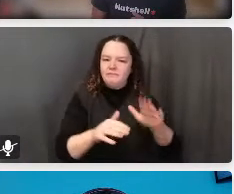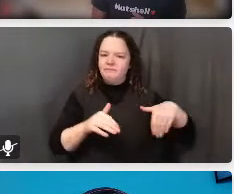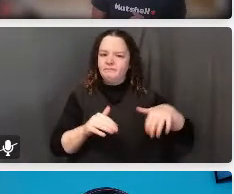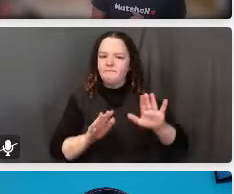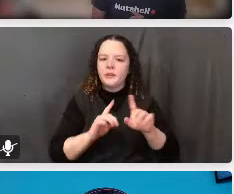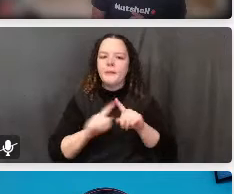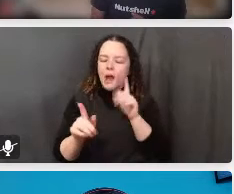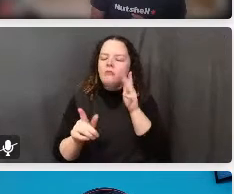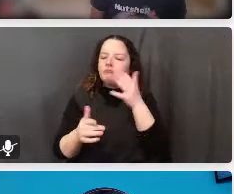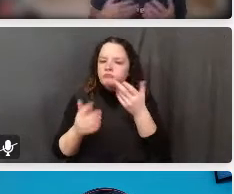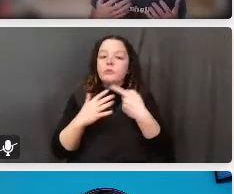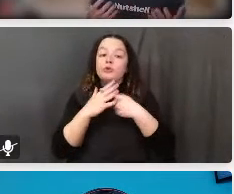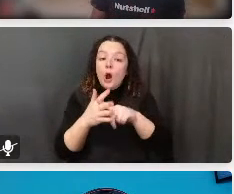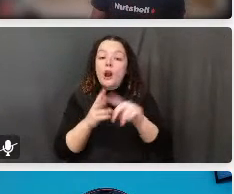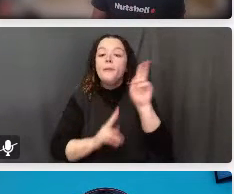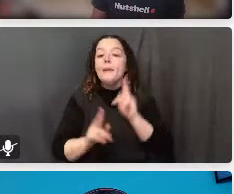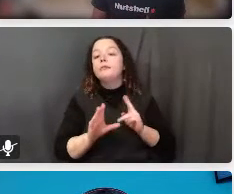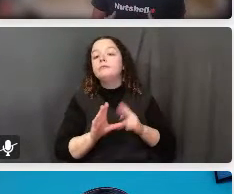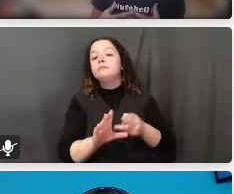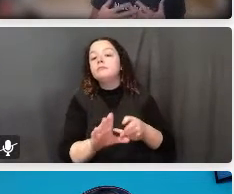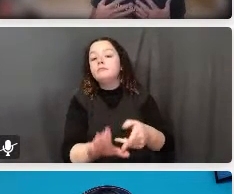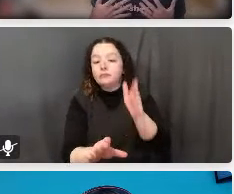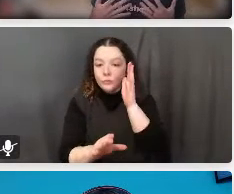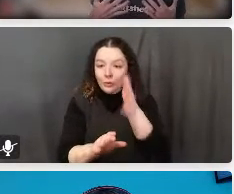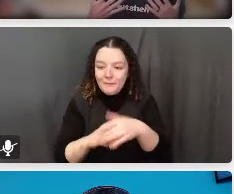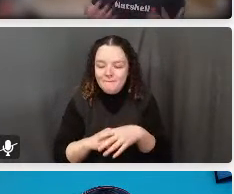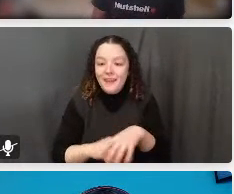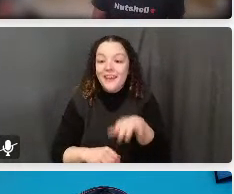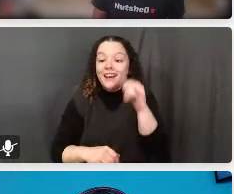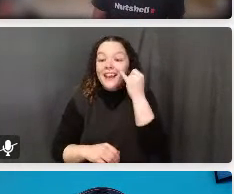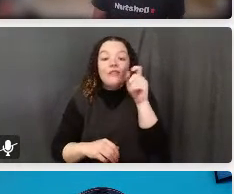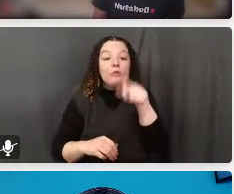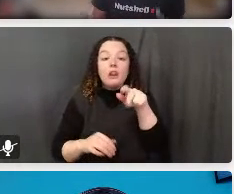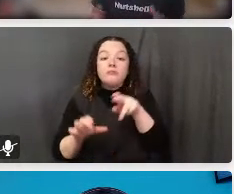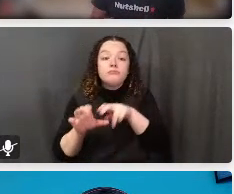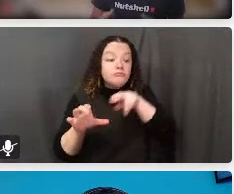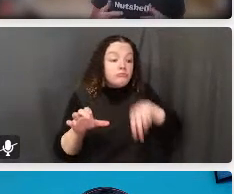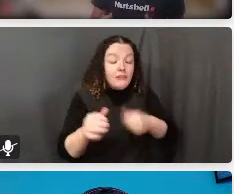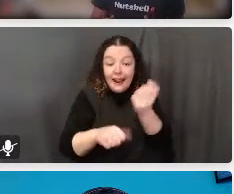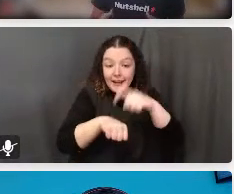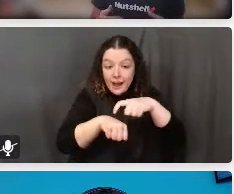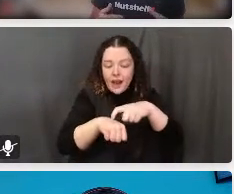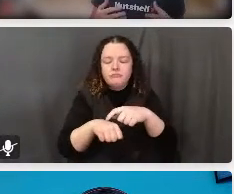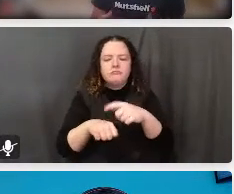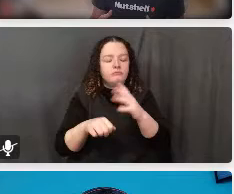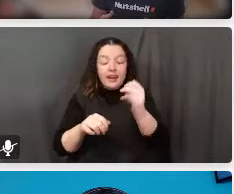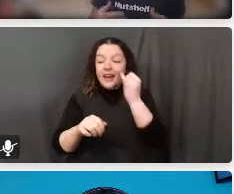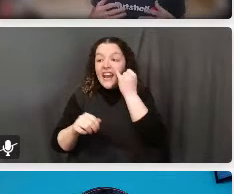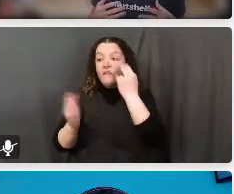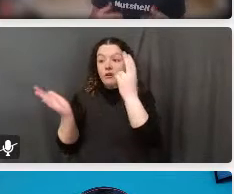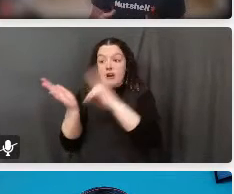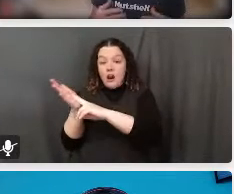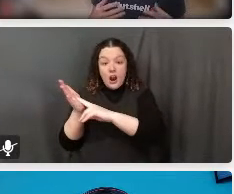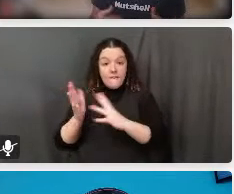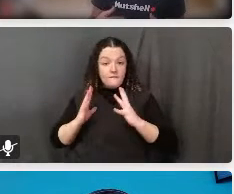in as they do. Again, just as a reminder, if you need to hop off at any point in time, as long as you registered for this event, you